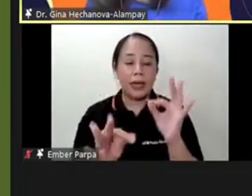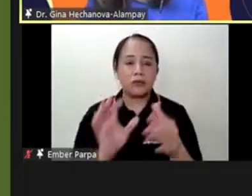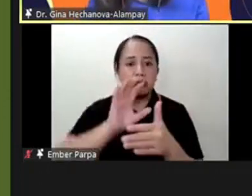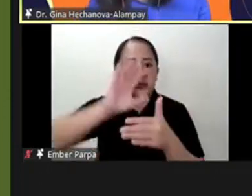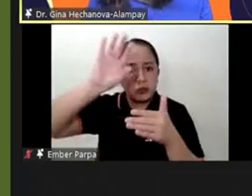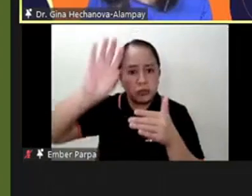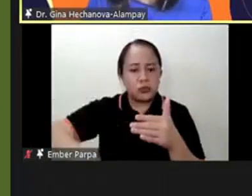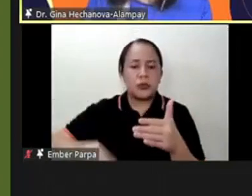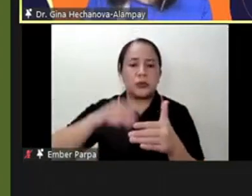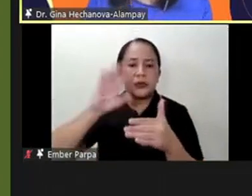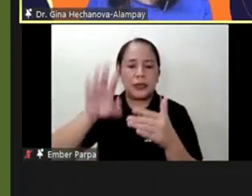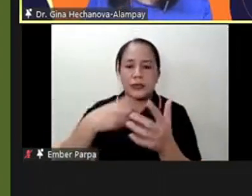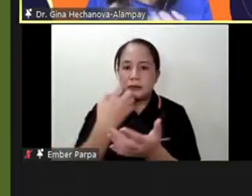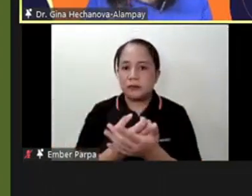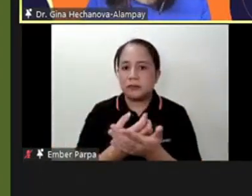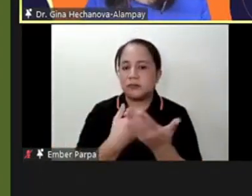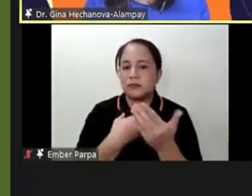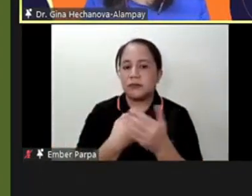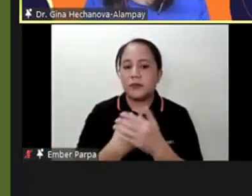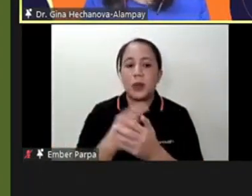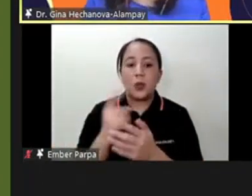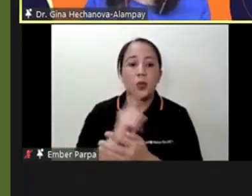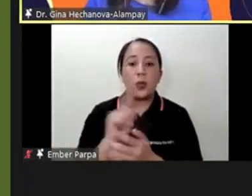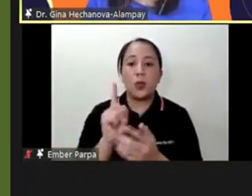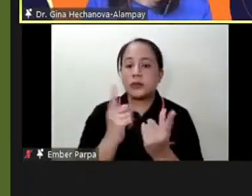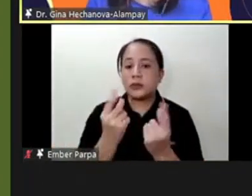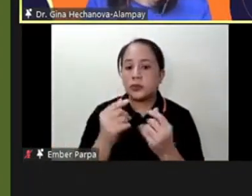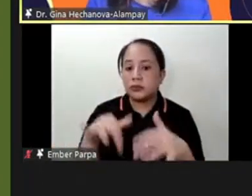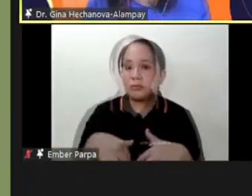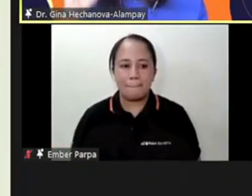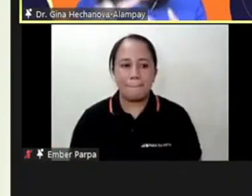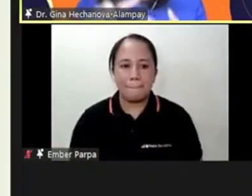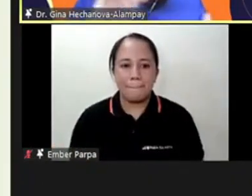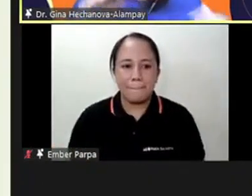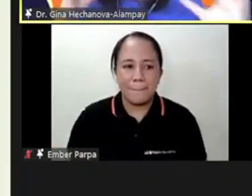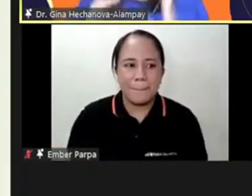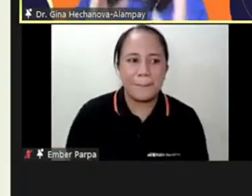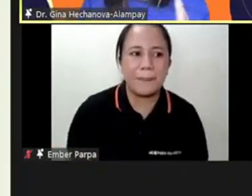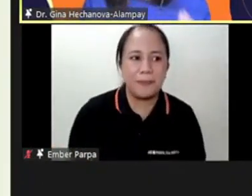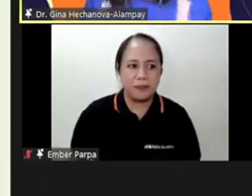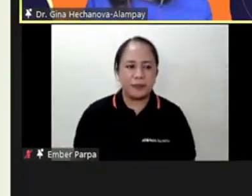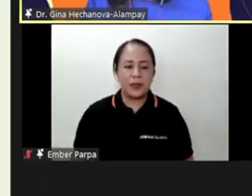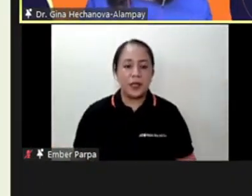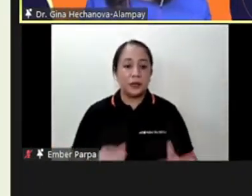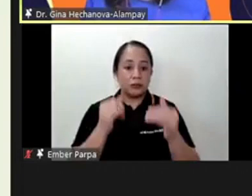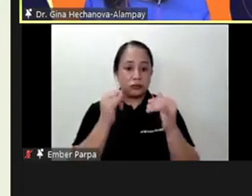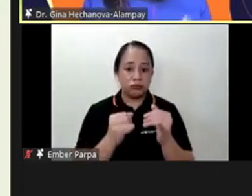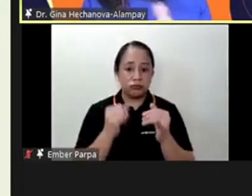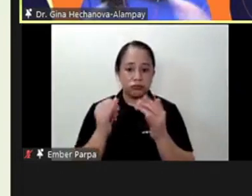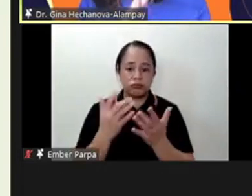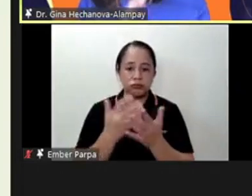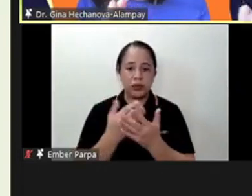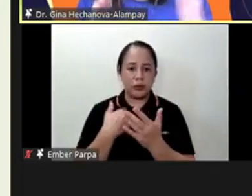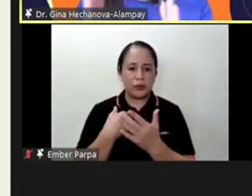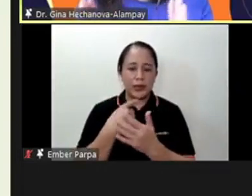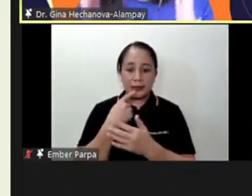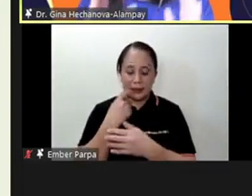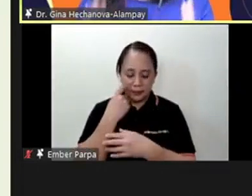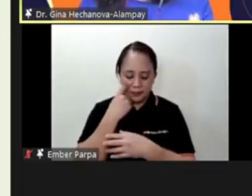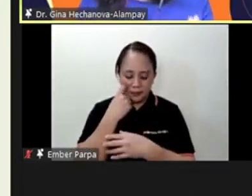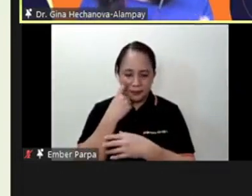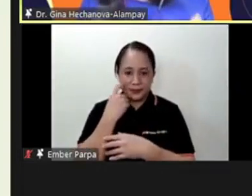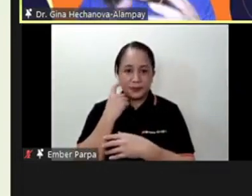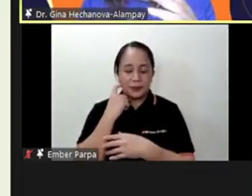if it's an ecological phenomenon, what can we do to build resilience? So from an individual perspective, I said kanina na